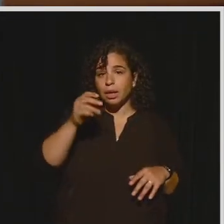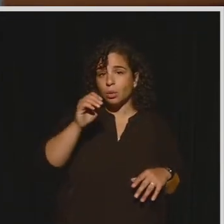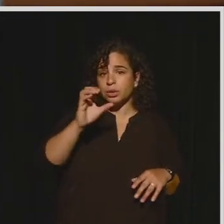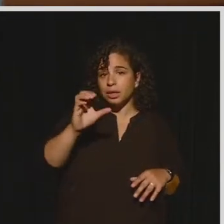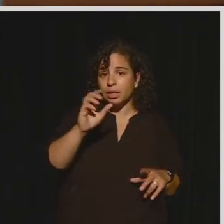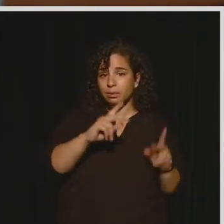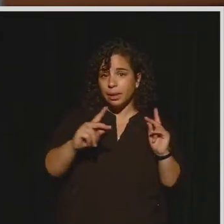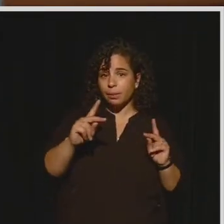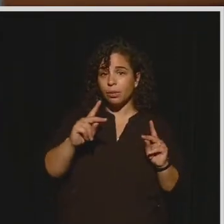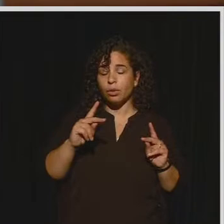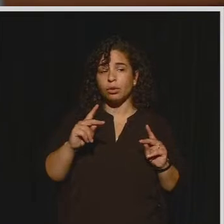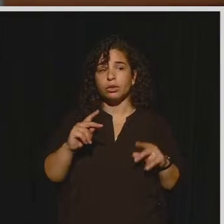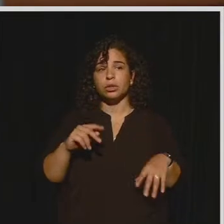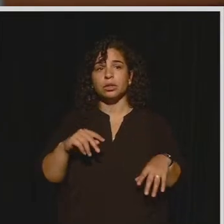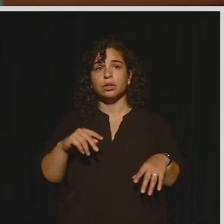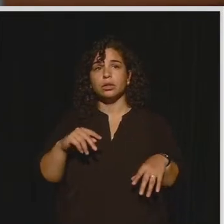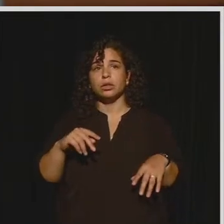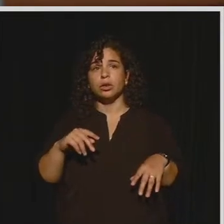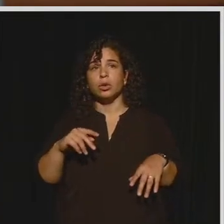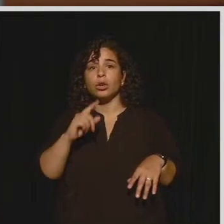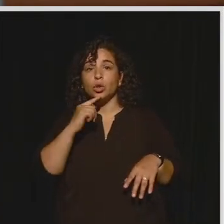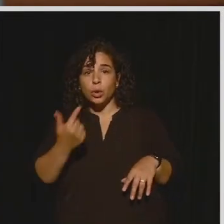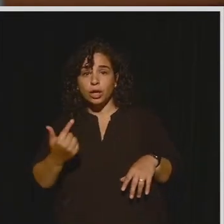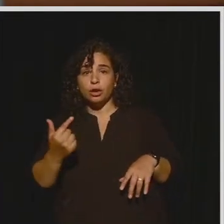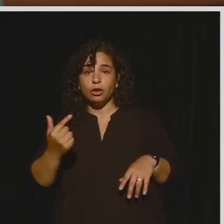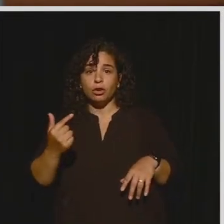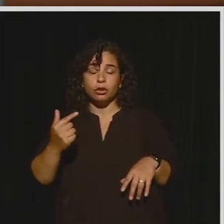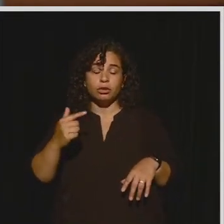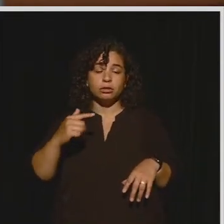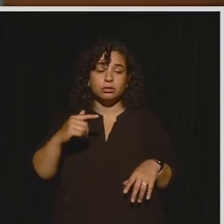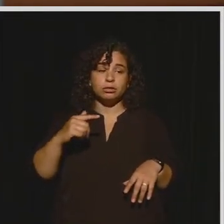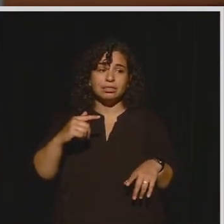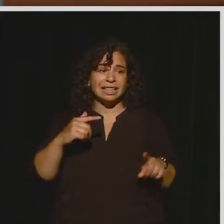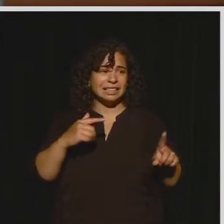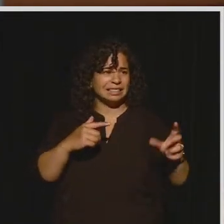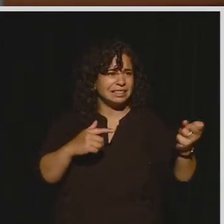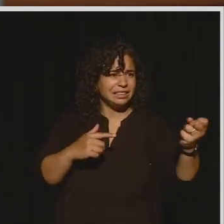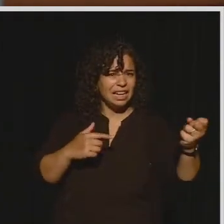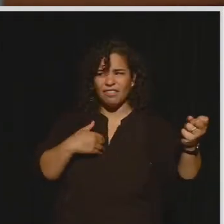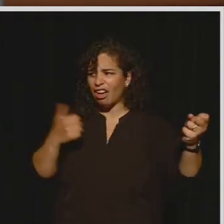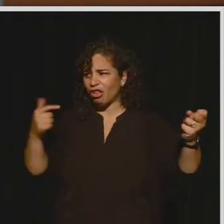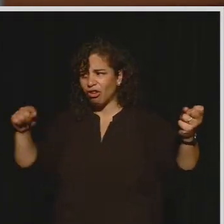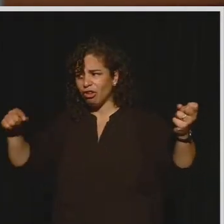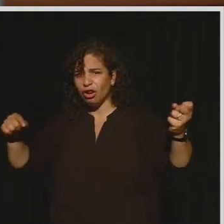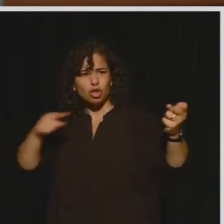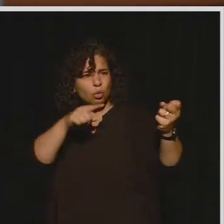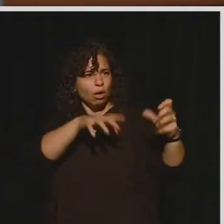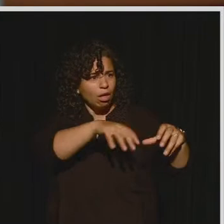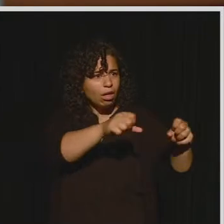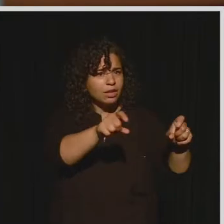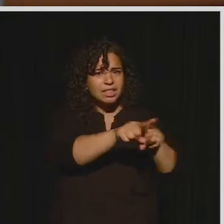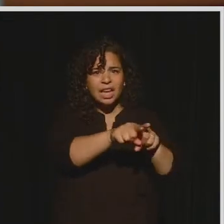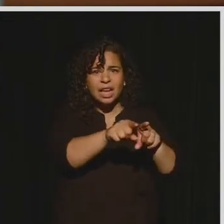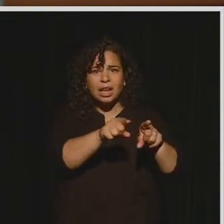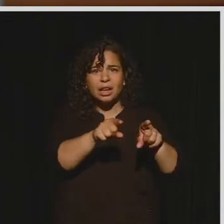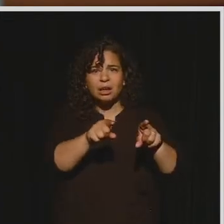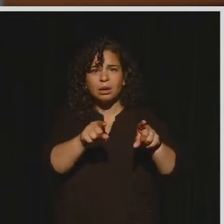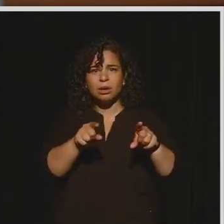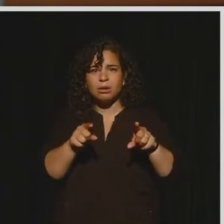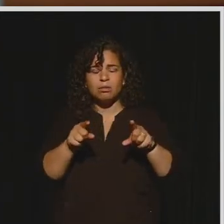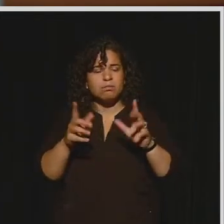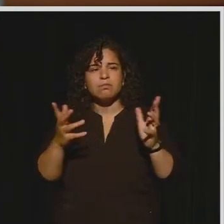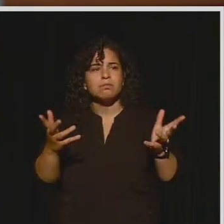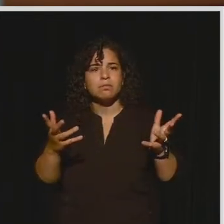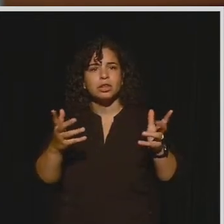or racialized queers said, but we have this other thing going on. Why are you doing this? Why are you doubling down on what